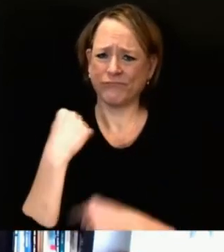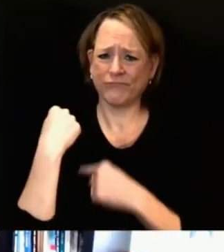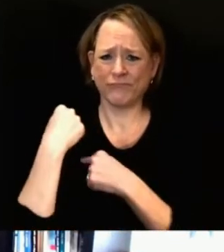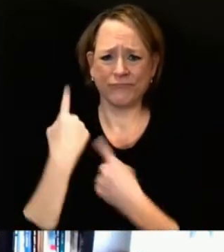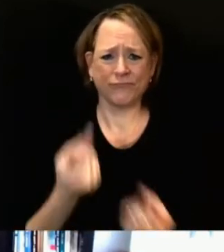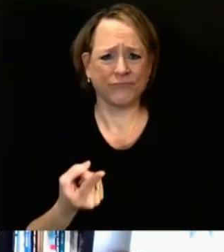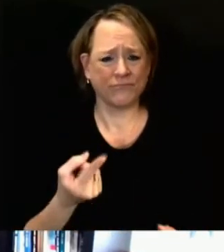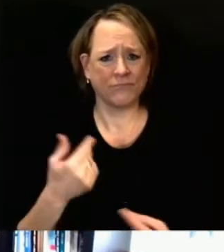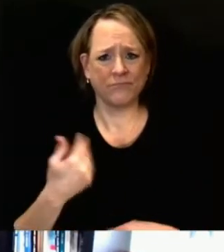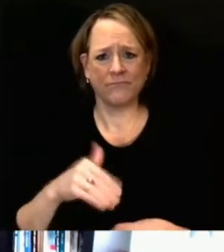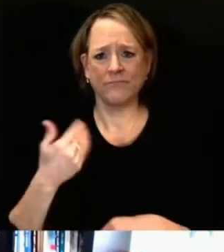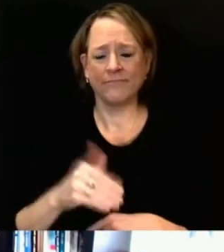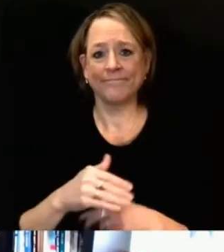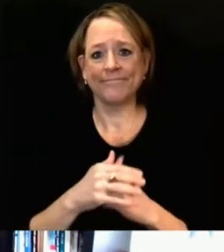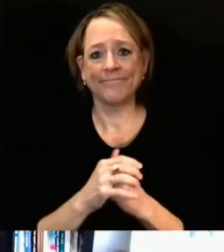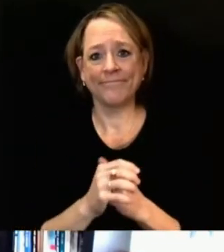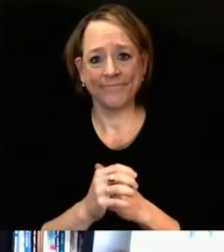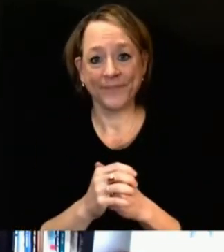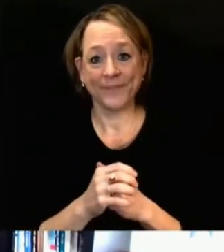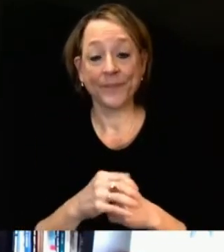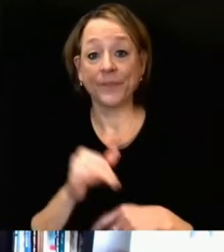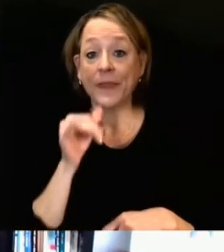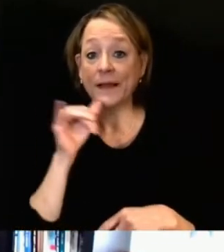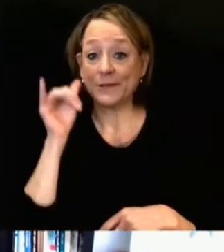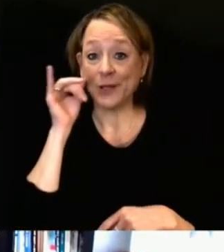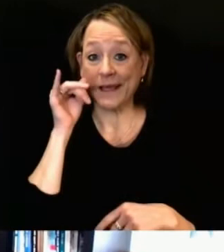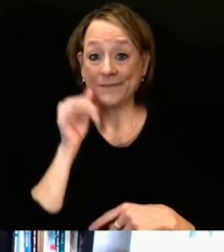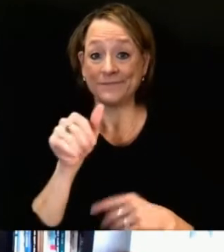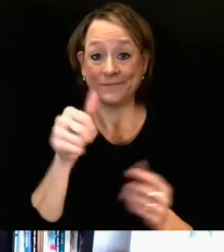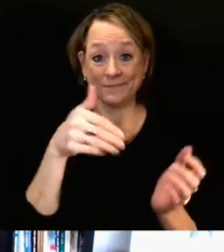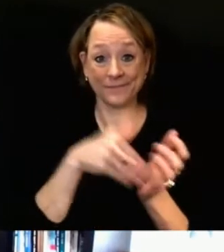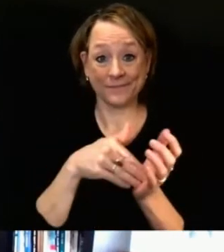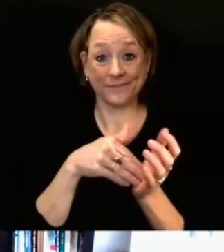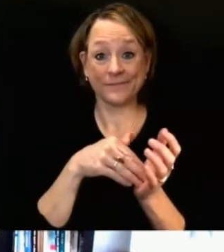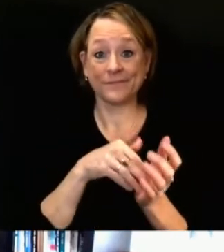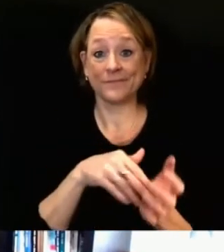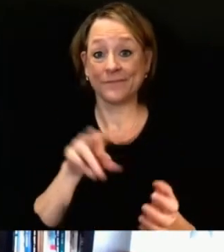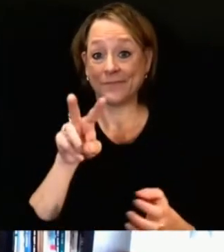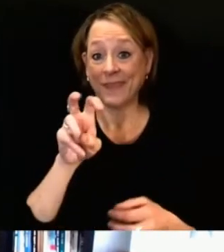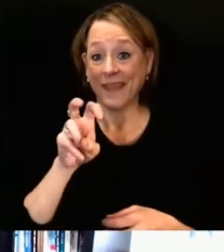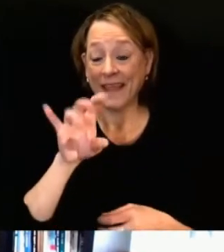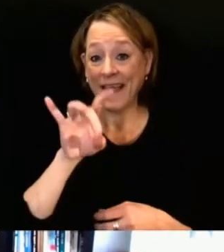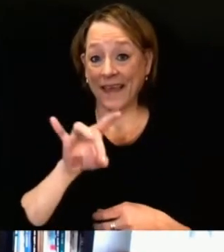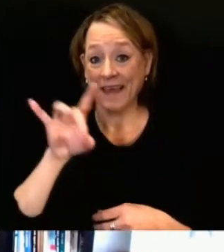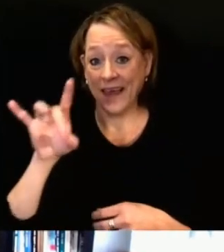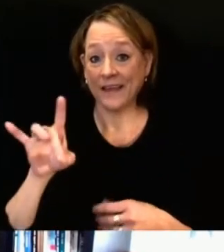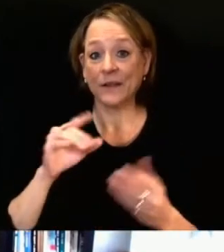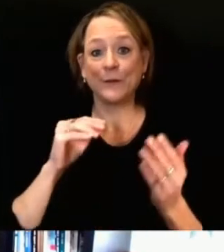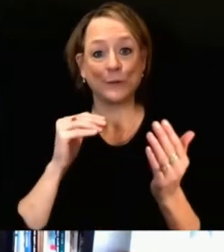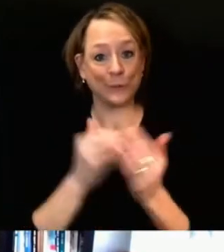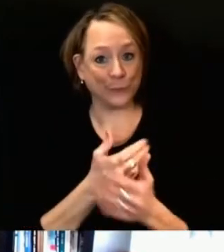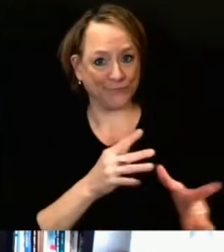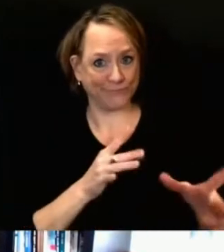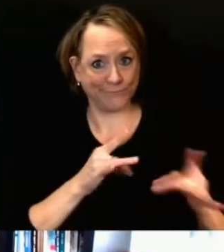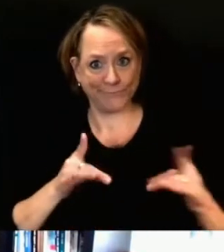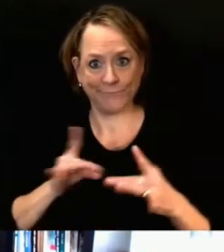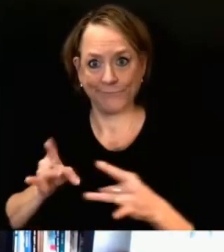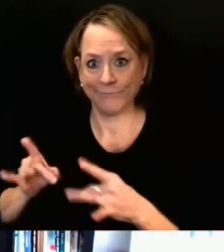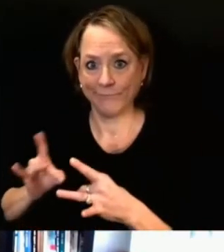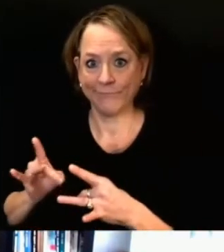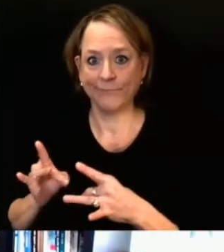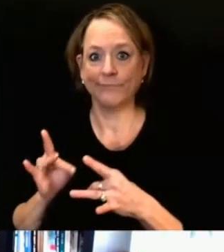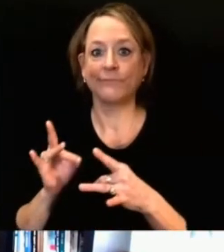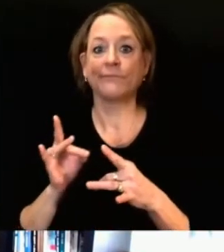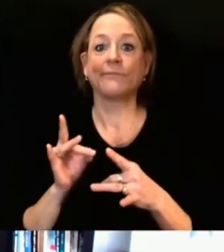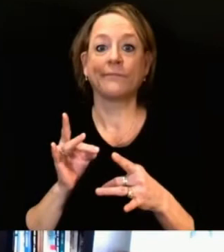we reported 10,288 new confirmed cases, another record. Our 7-day average of new daily